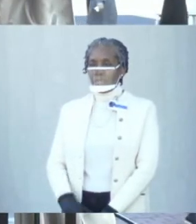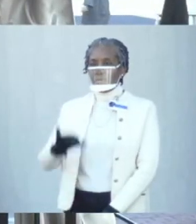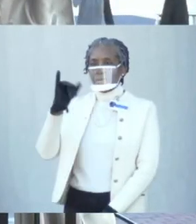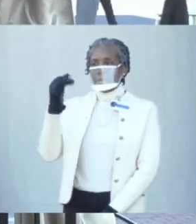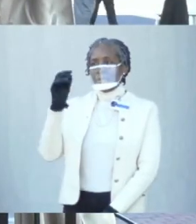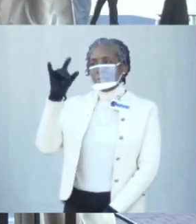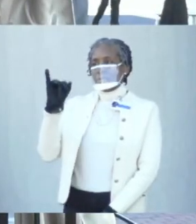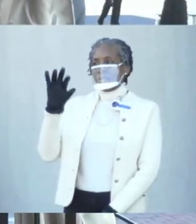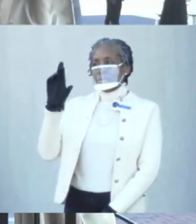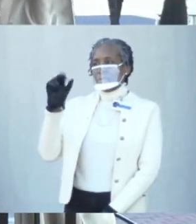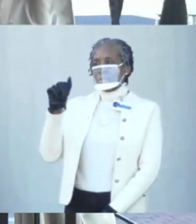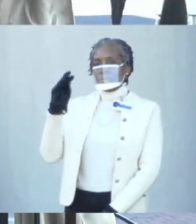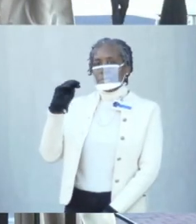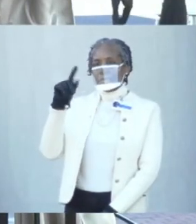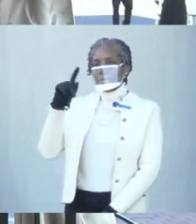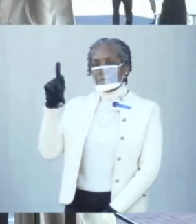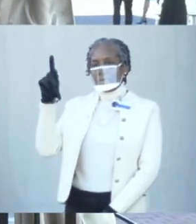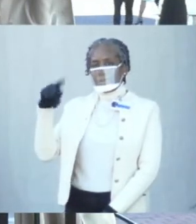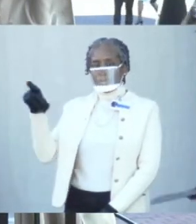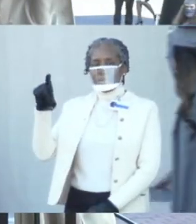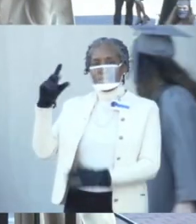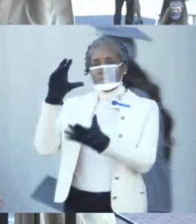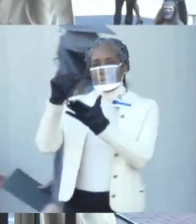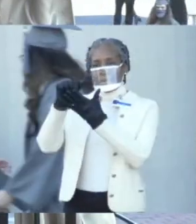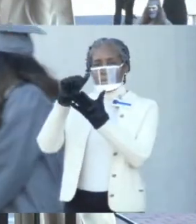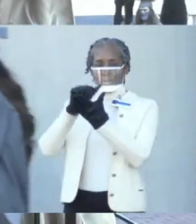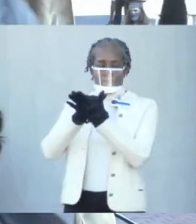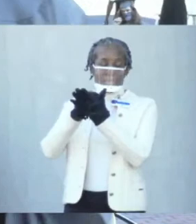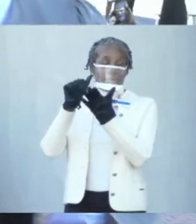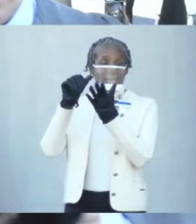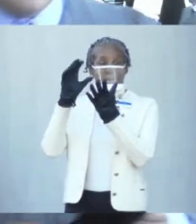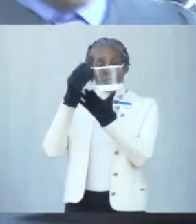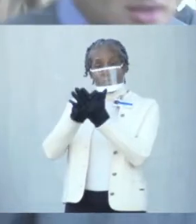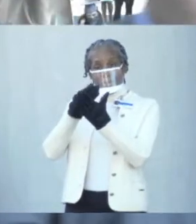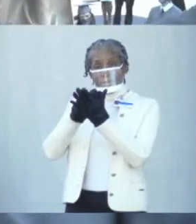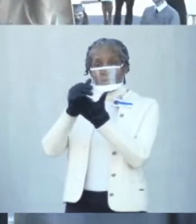Jody Ramirez, Accounting and Finance, Accounting Track.